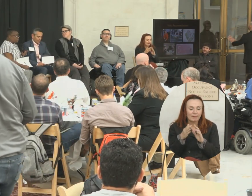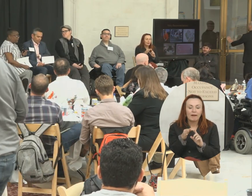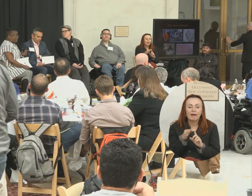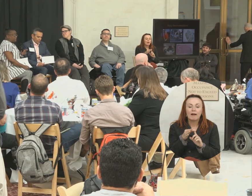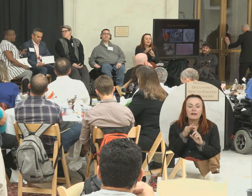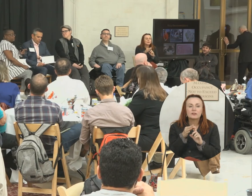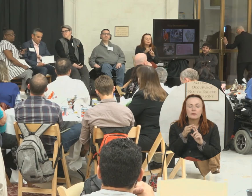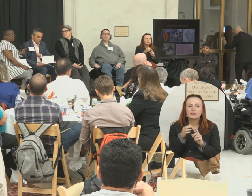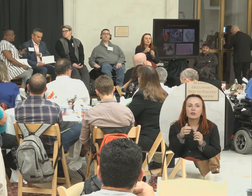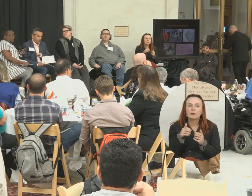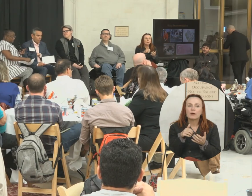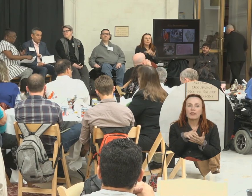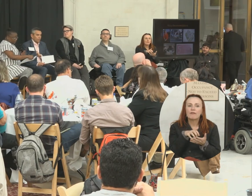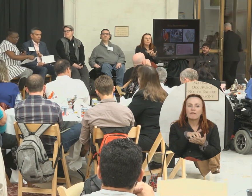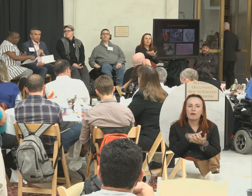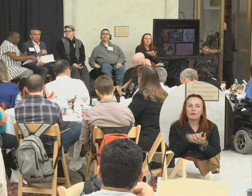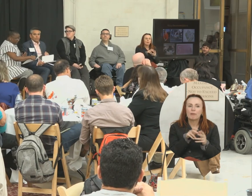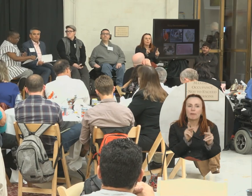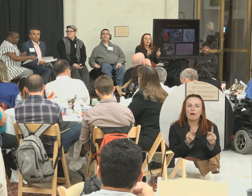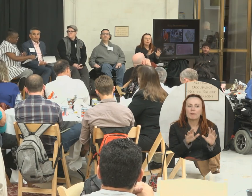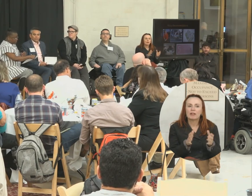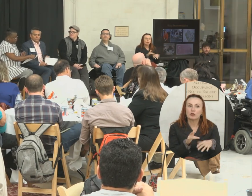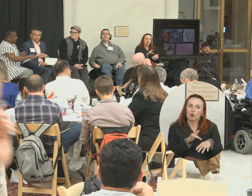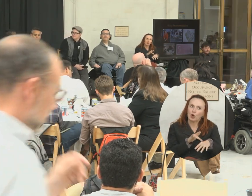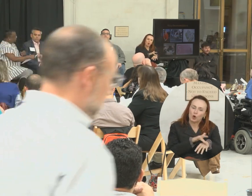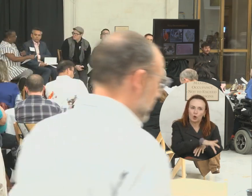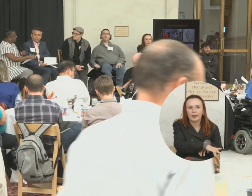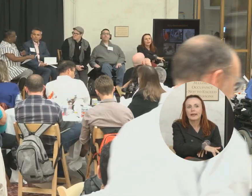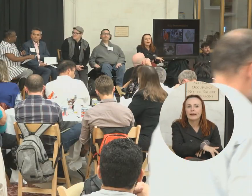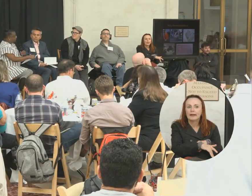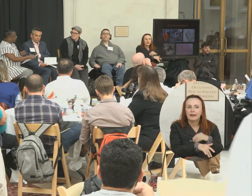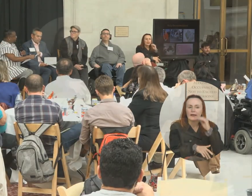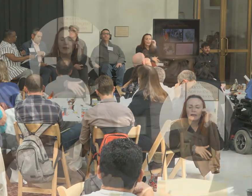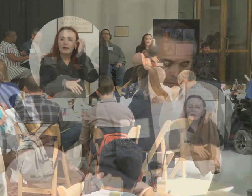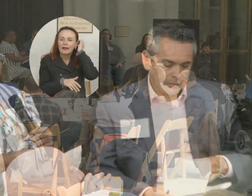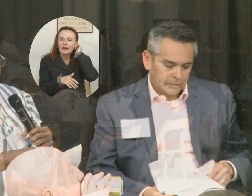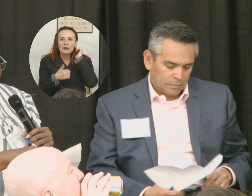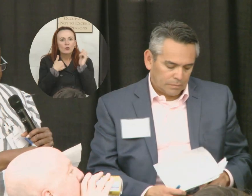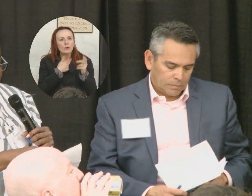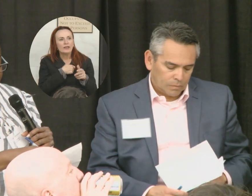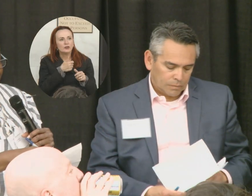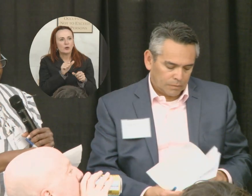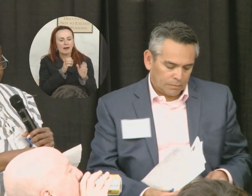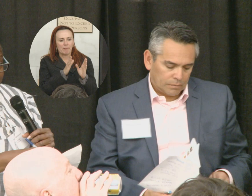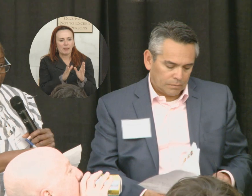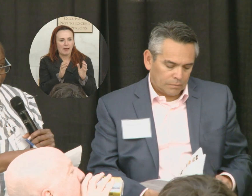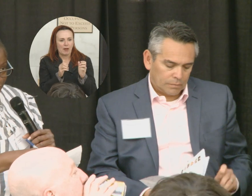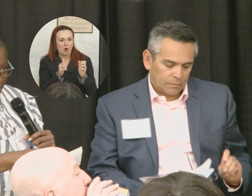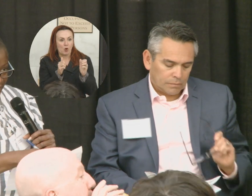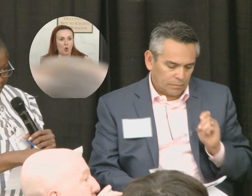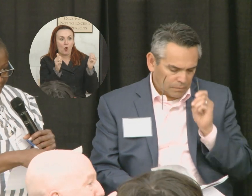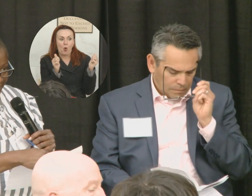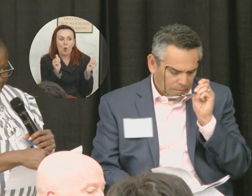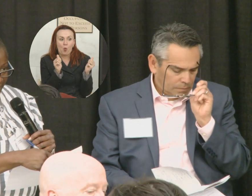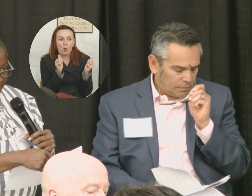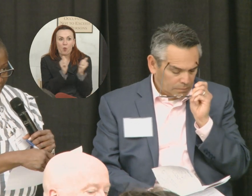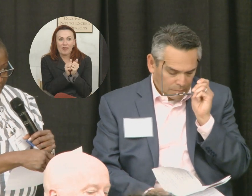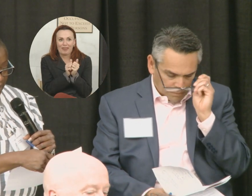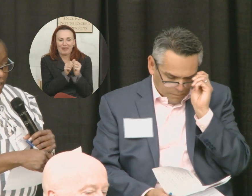of the vulnerable population, early. What I hear is we need to plan with people, not for